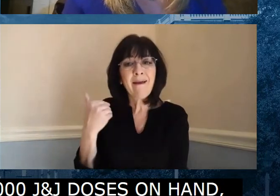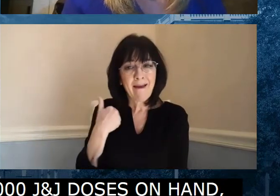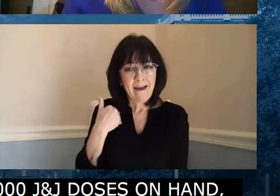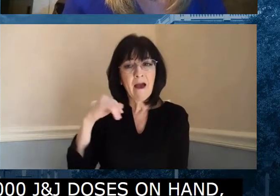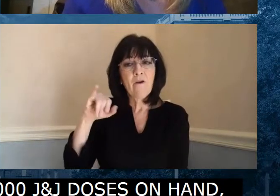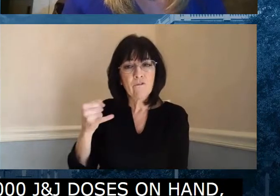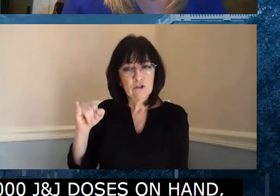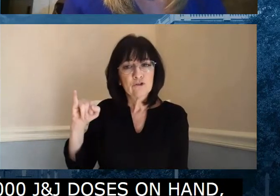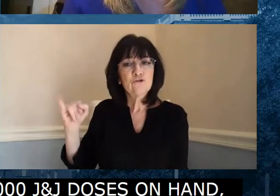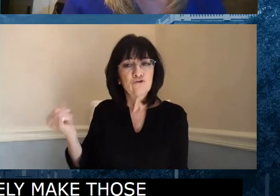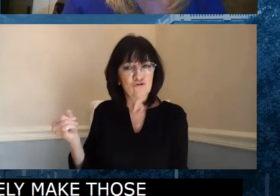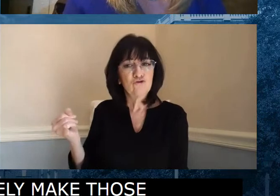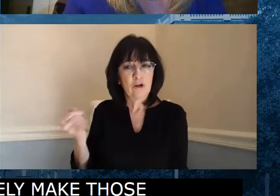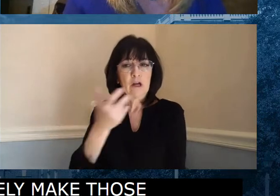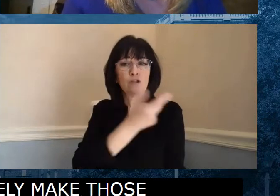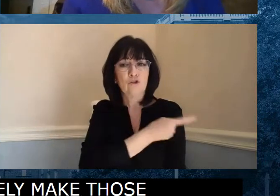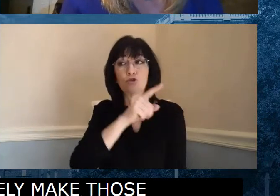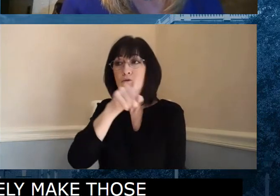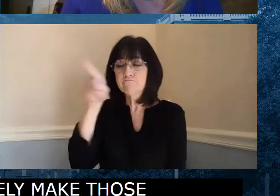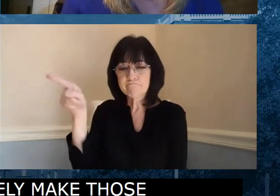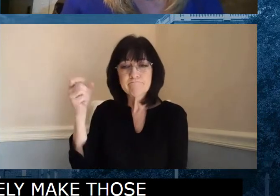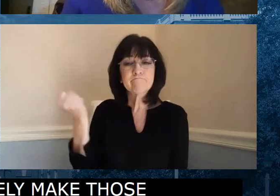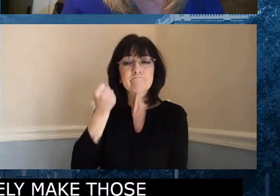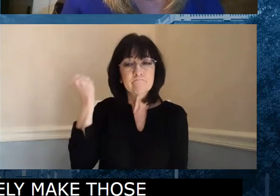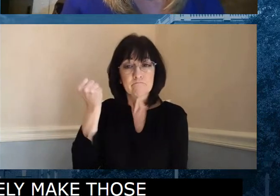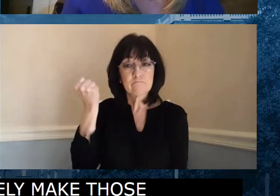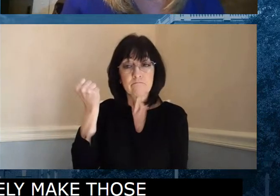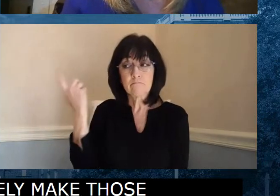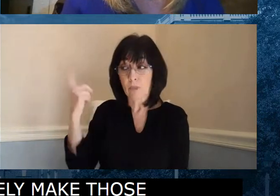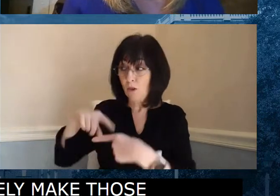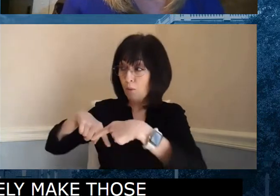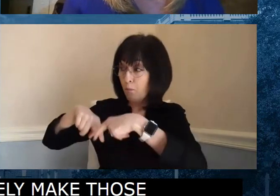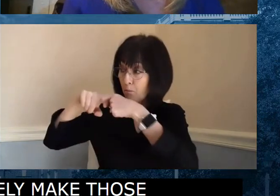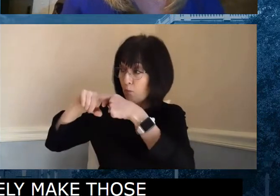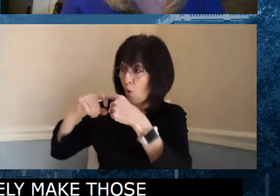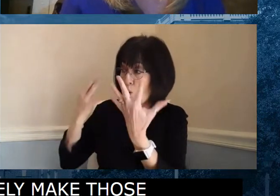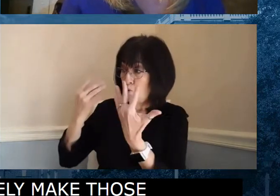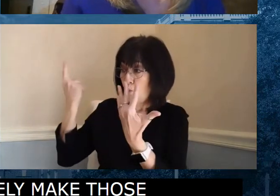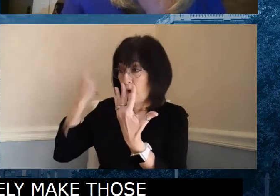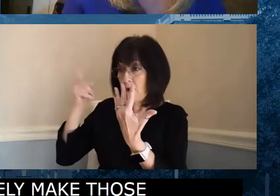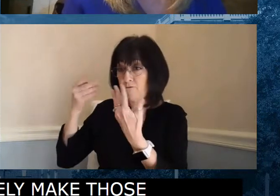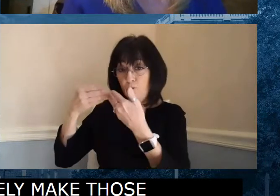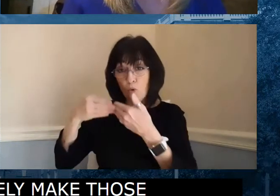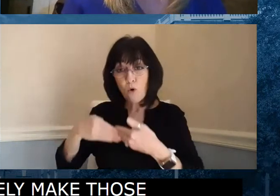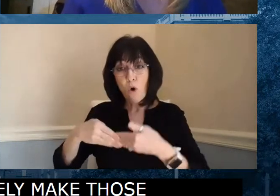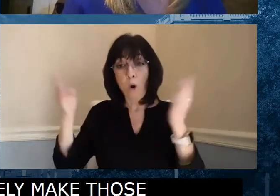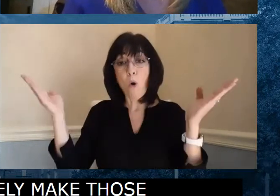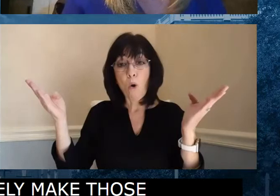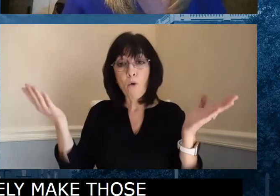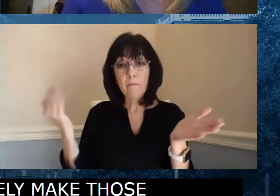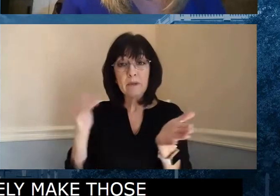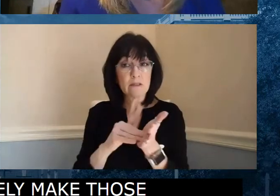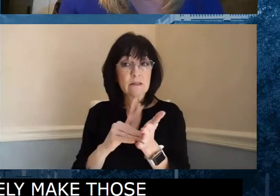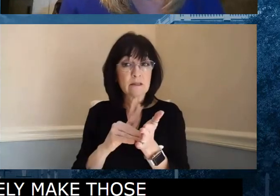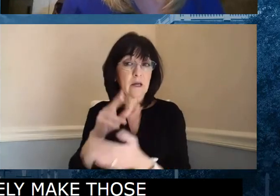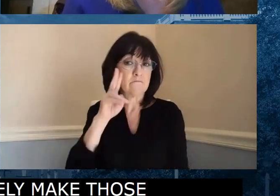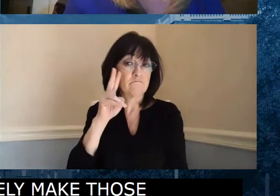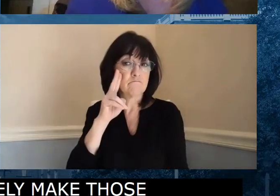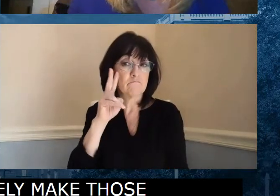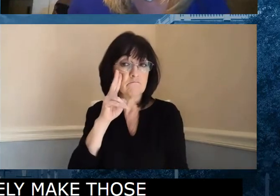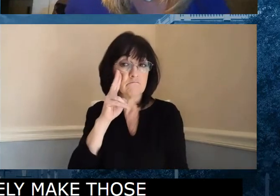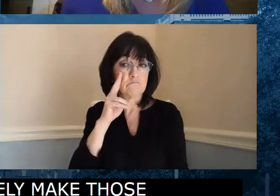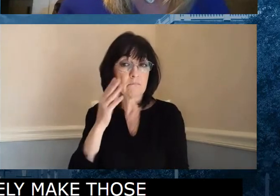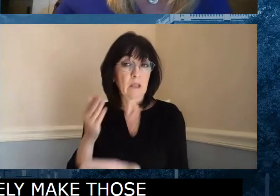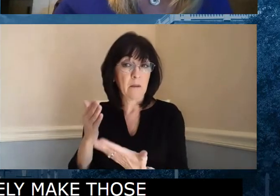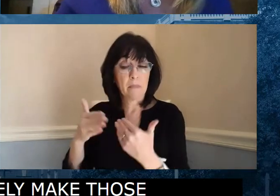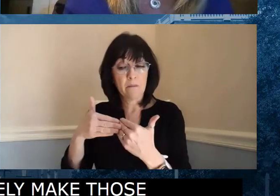another source for the 1-dose vaccine once the pause is lifted. And finally, I just want to remind people about the